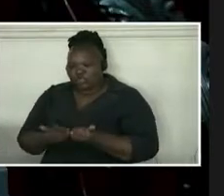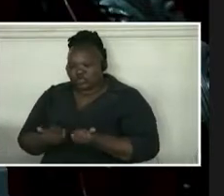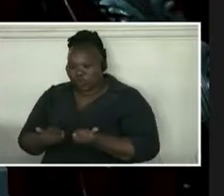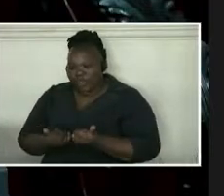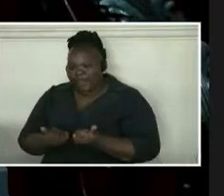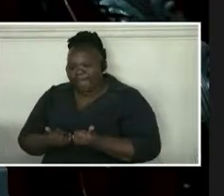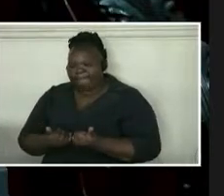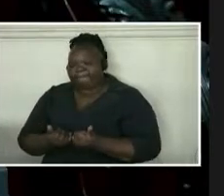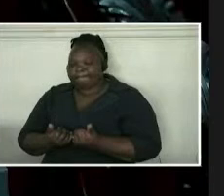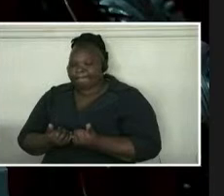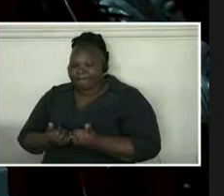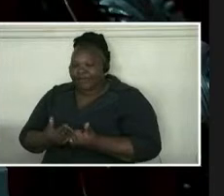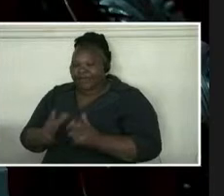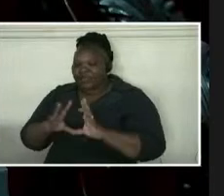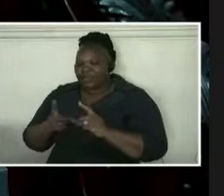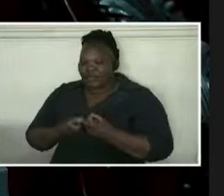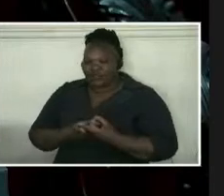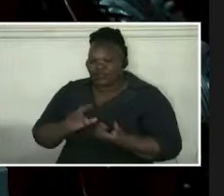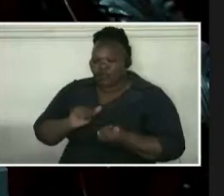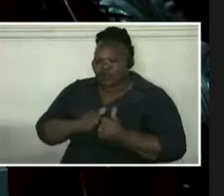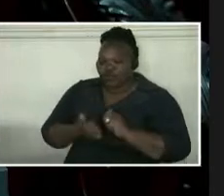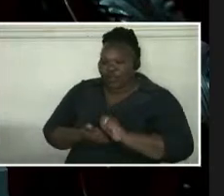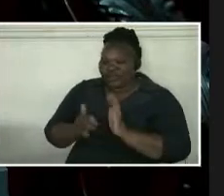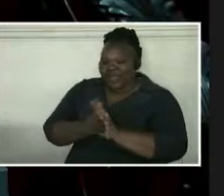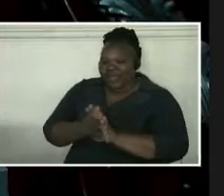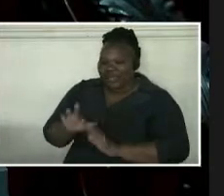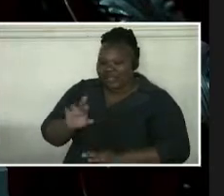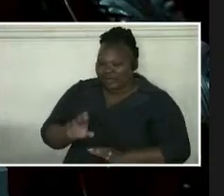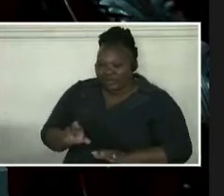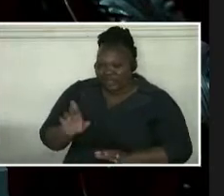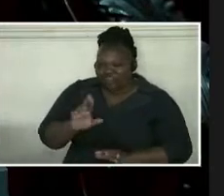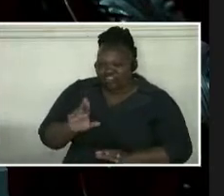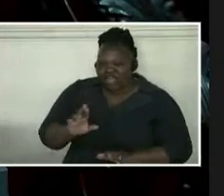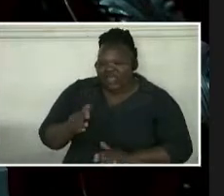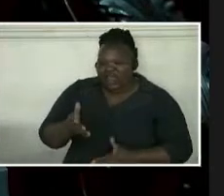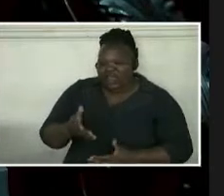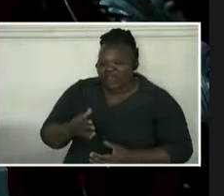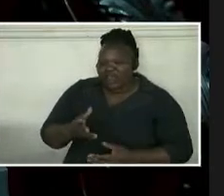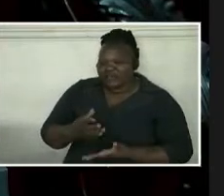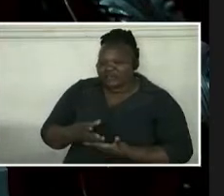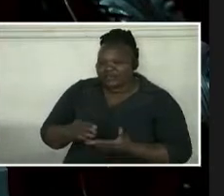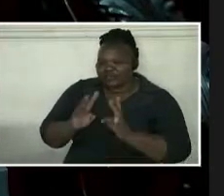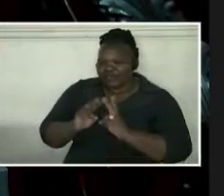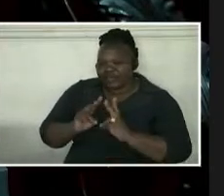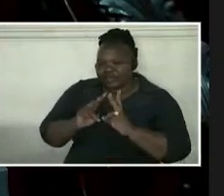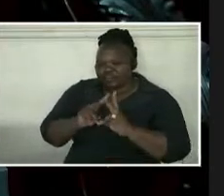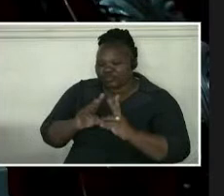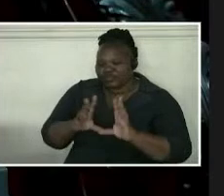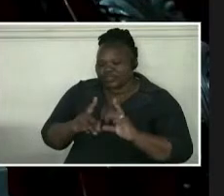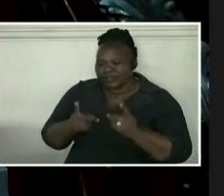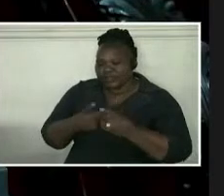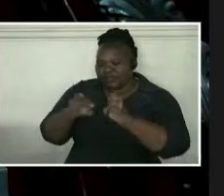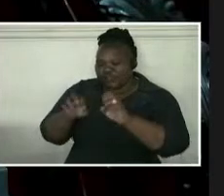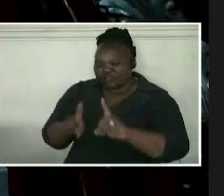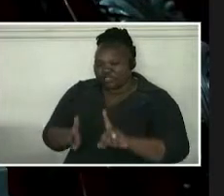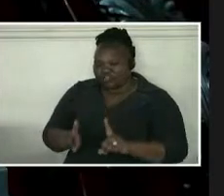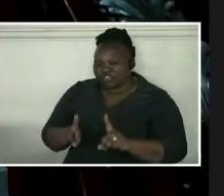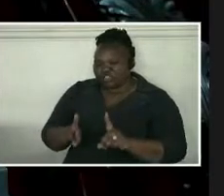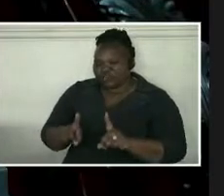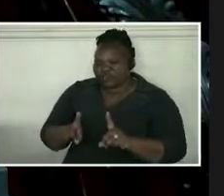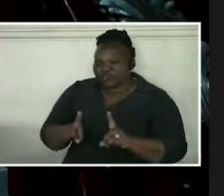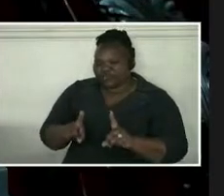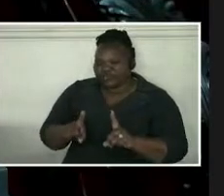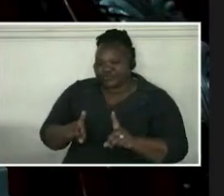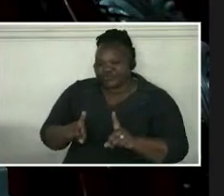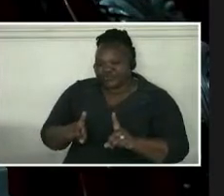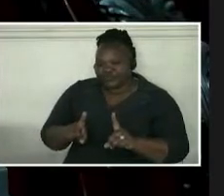on our chairperson the department of sports and recreation delivers school support in partnership with the department of education we